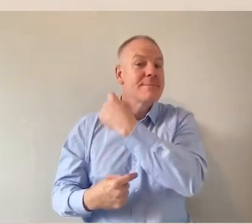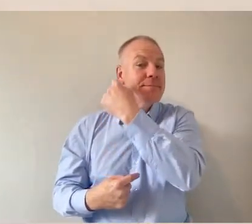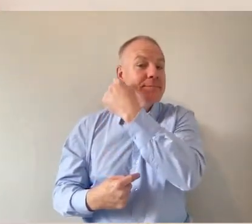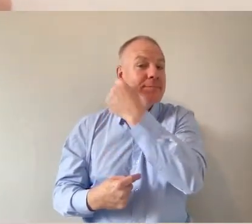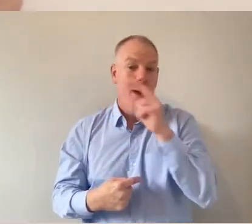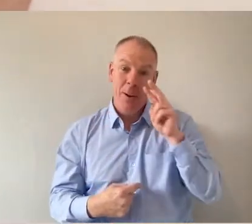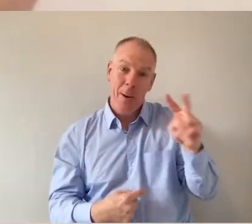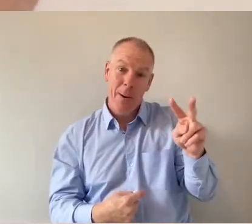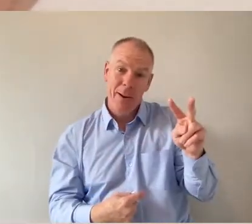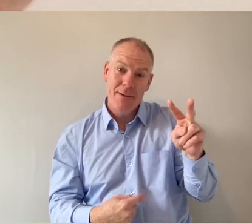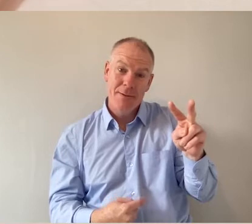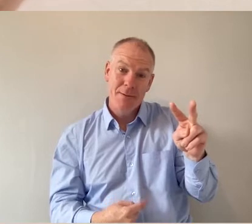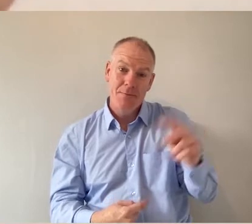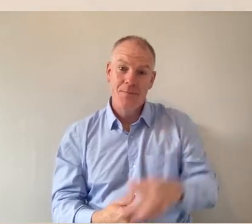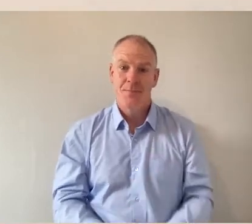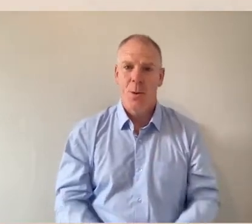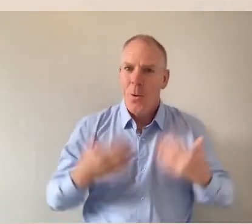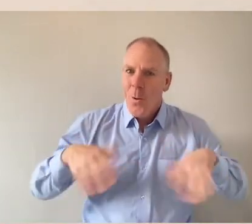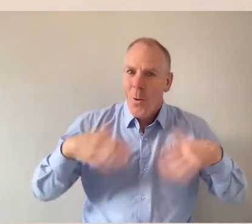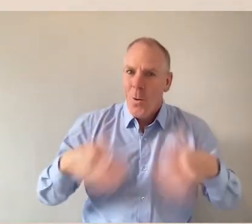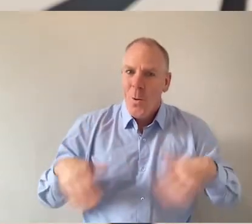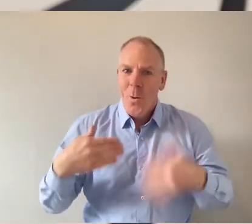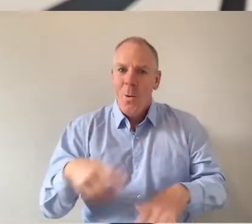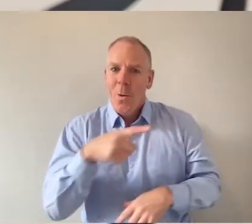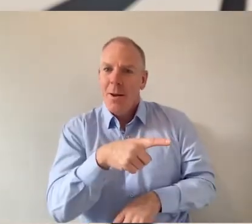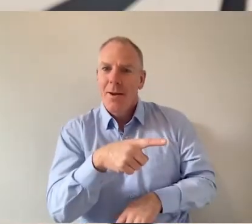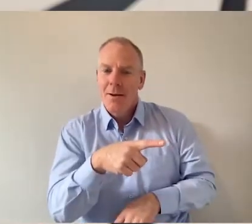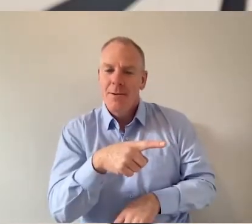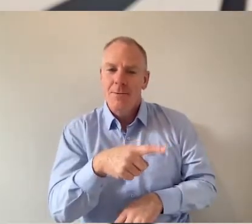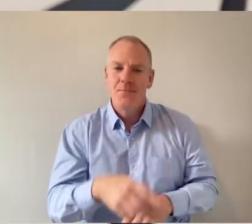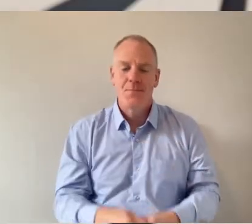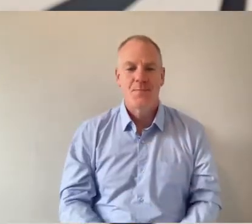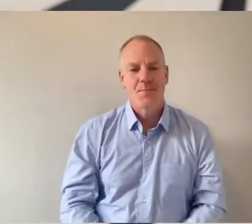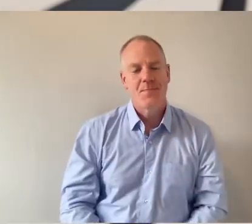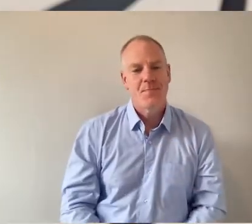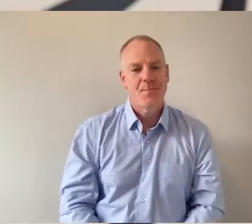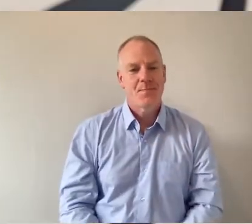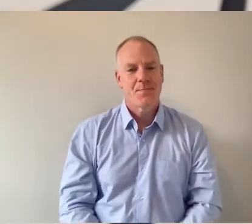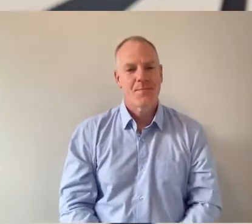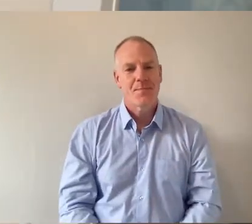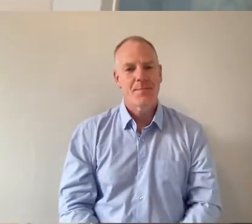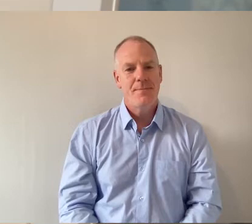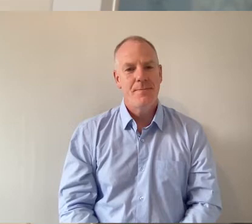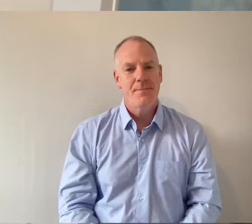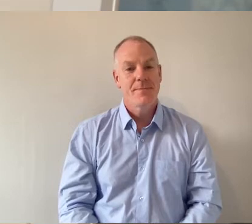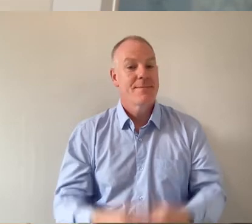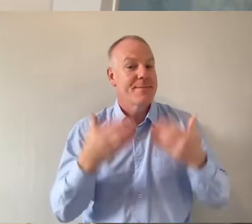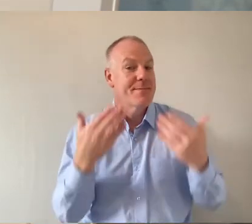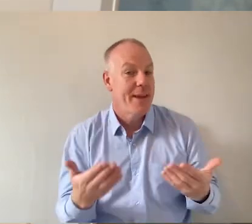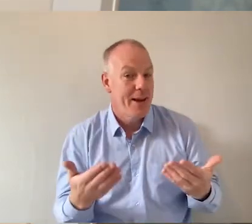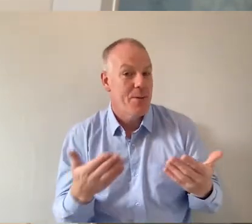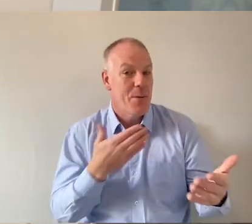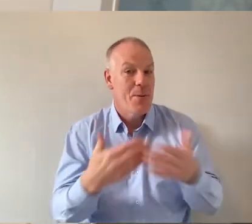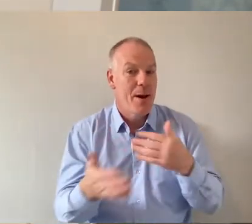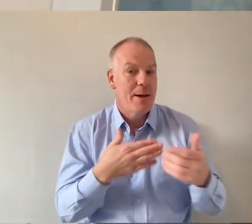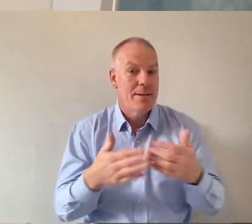this and go roundy, roundy, roundy, and up to the other side. There we go. And then we're